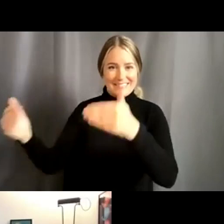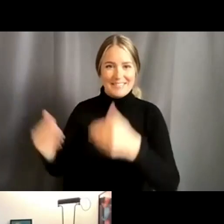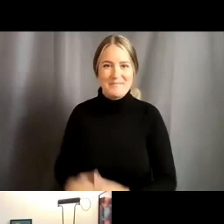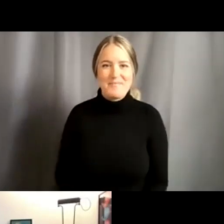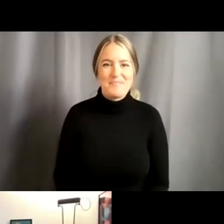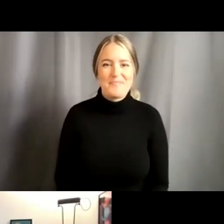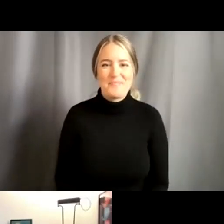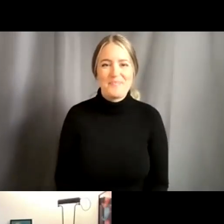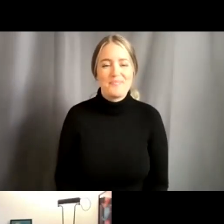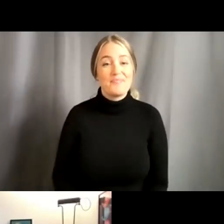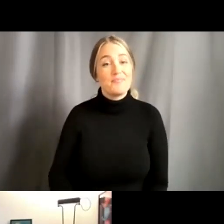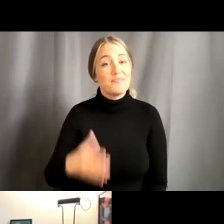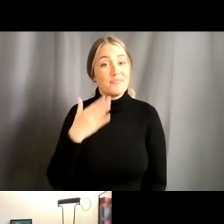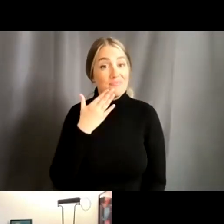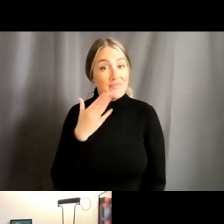Thank you, Jamila.